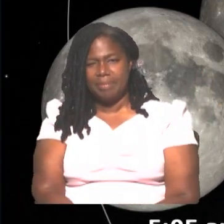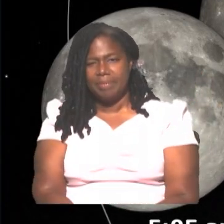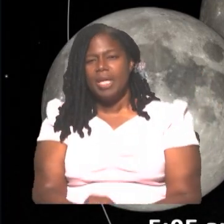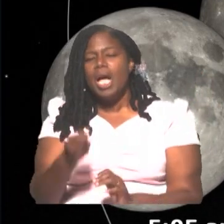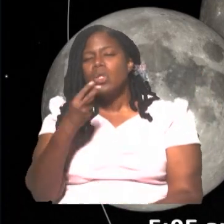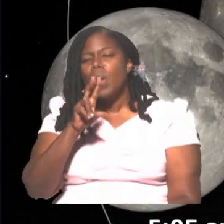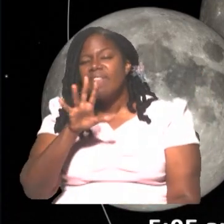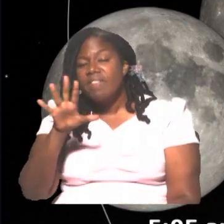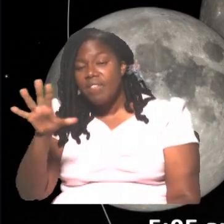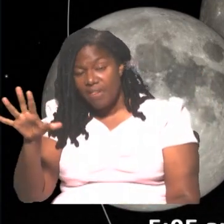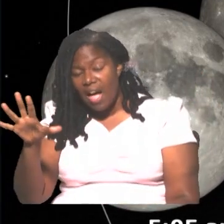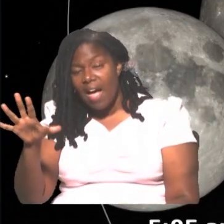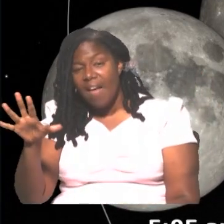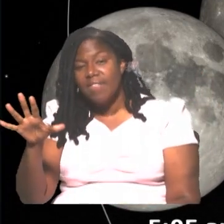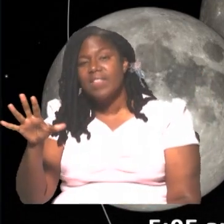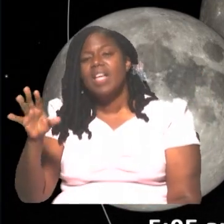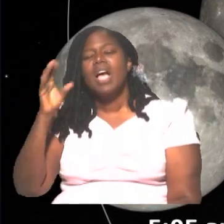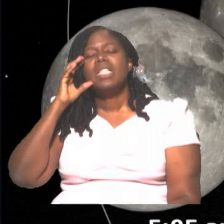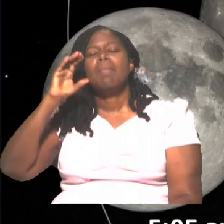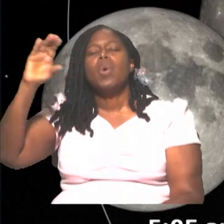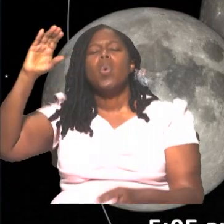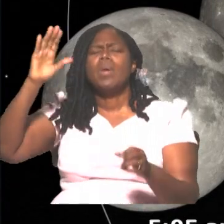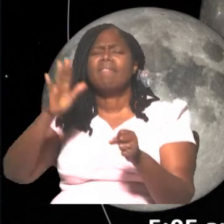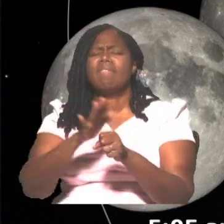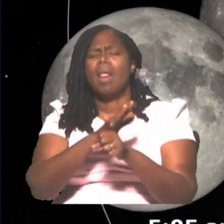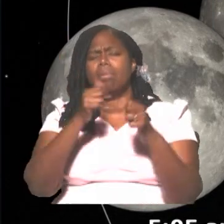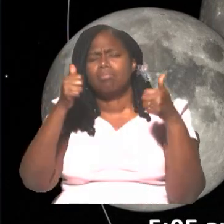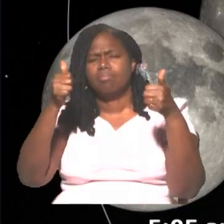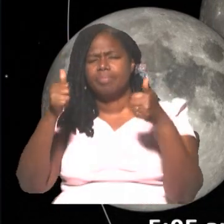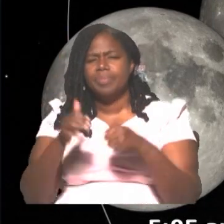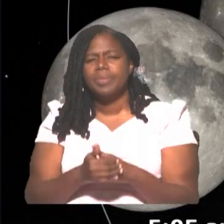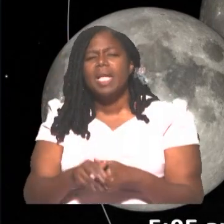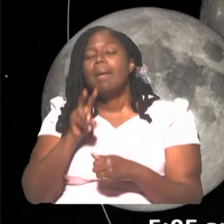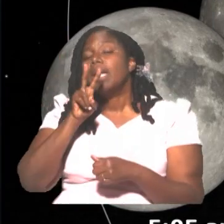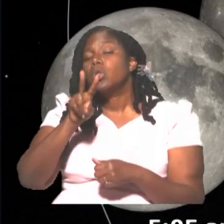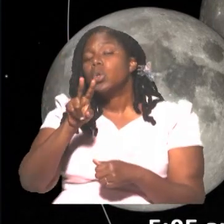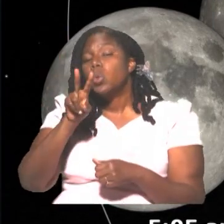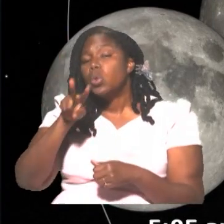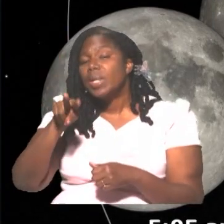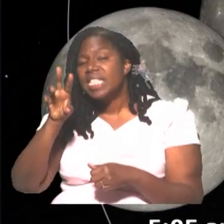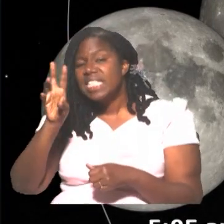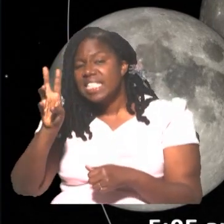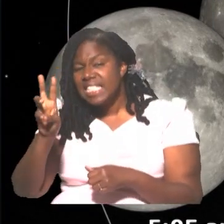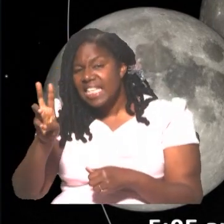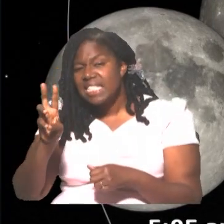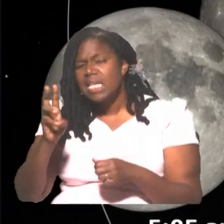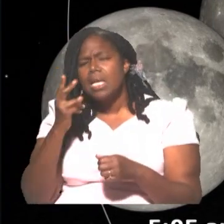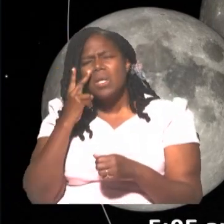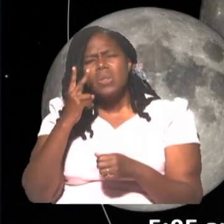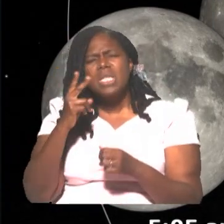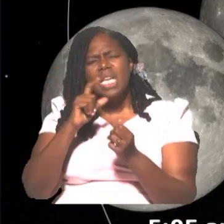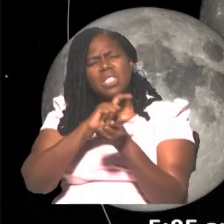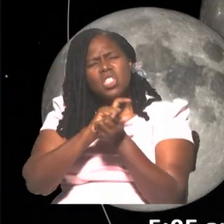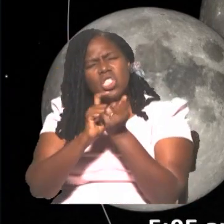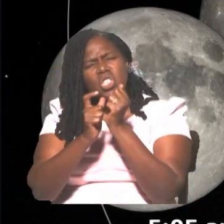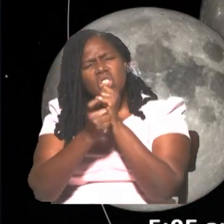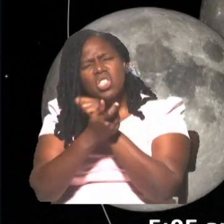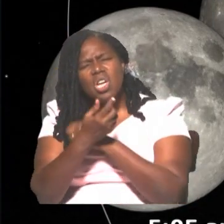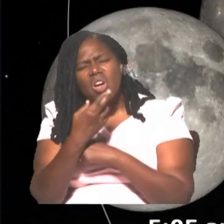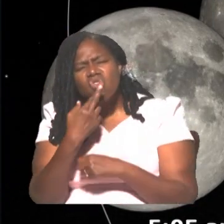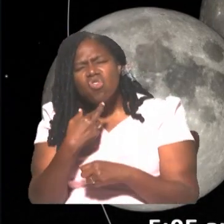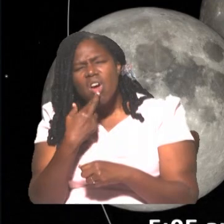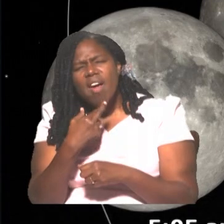moon will shine in all its glory. By 2:26 a.m., it will start taking on that reddish hue, deepening